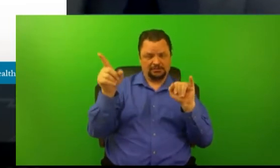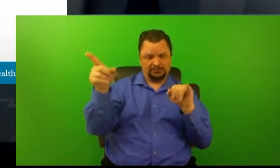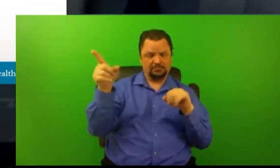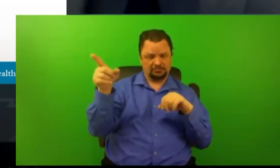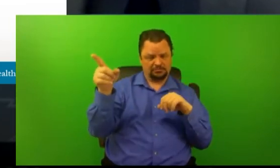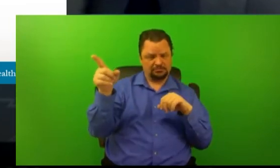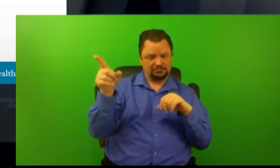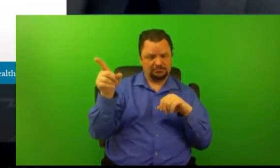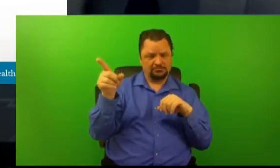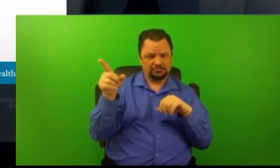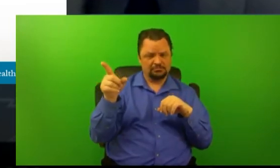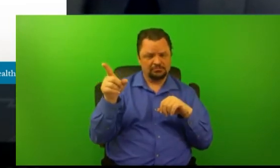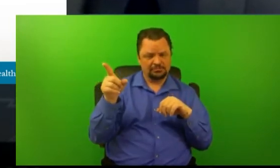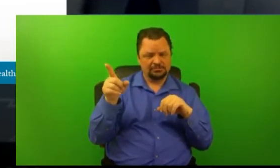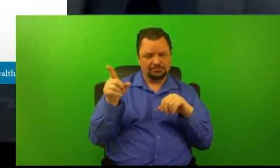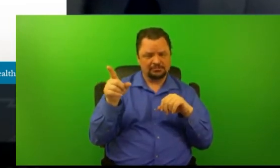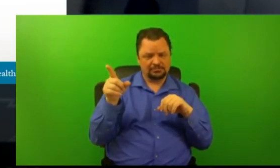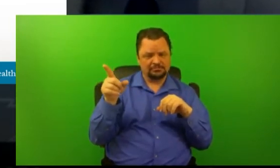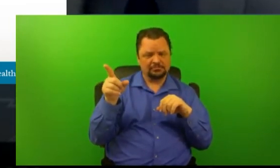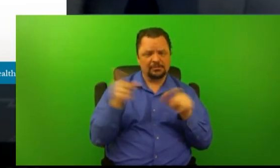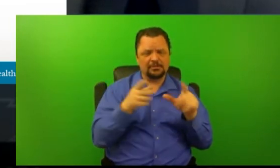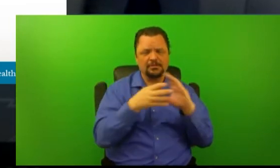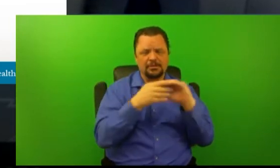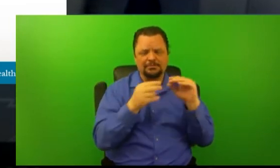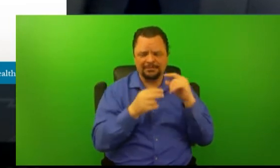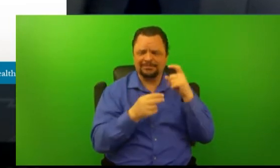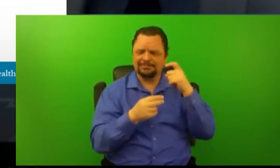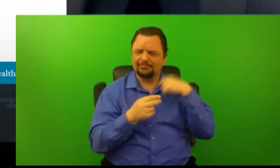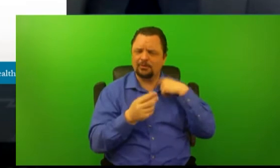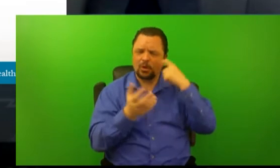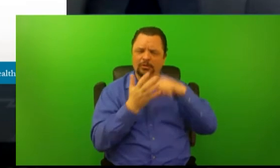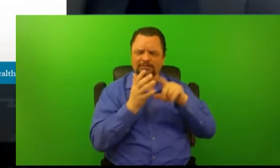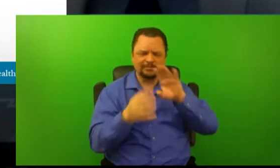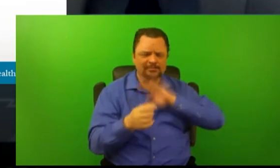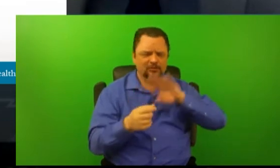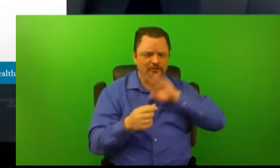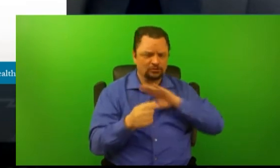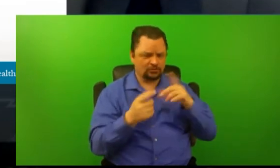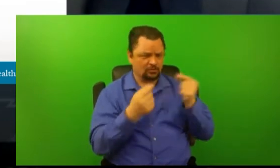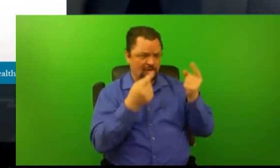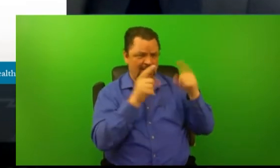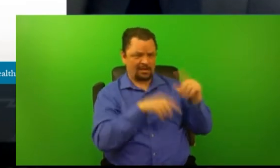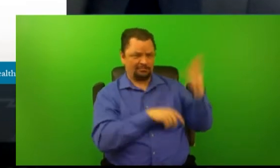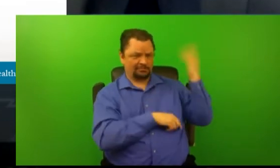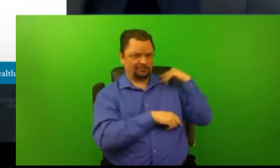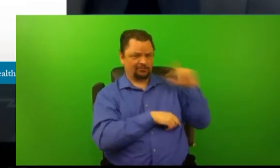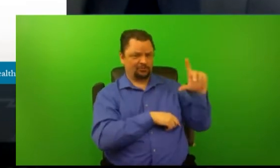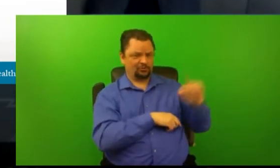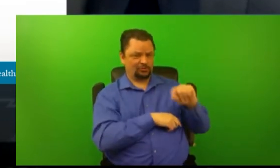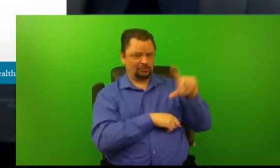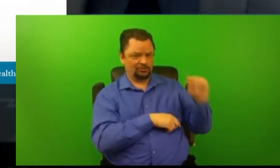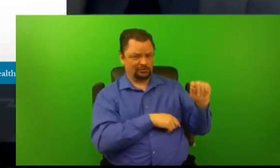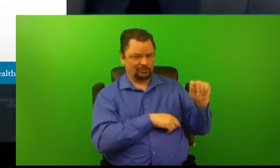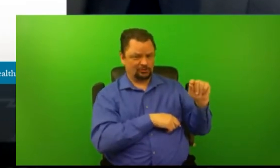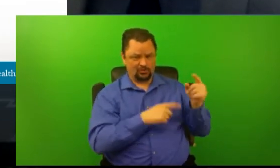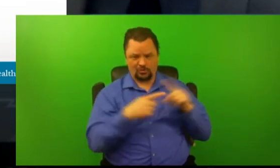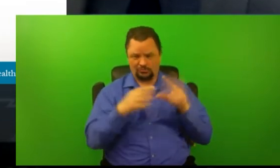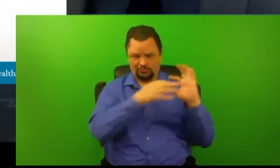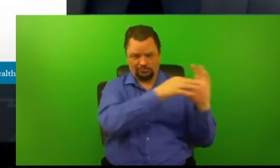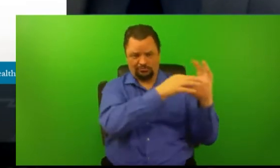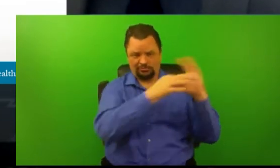too get frustrated by that as well, because what happened in 2020 may not be relevant to what's happening right now. It's part of the picture. It's definitely data